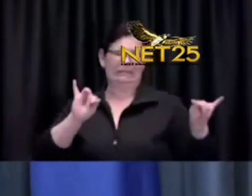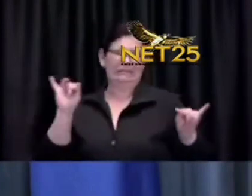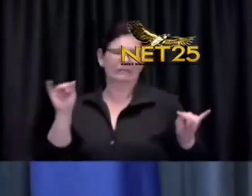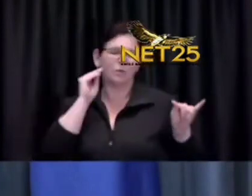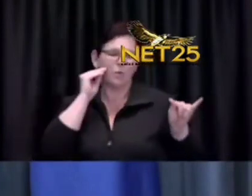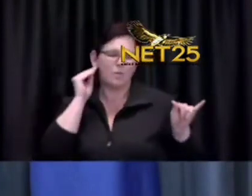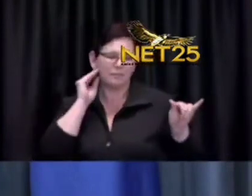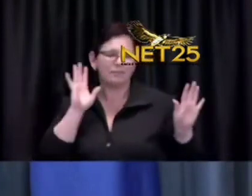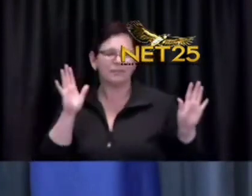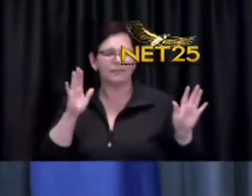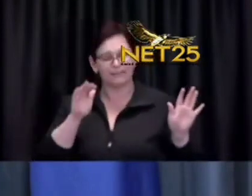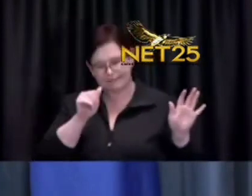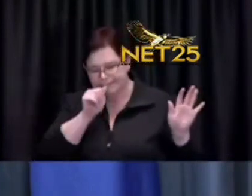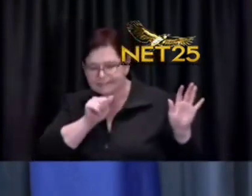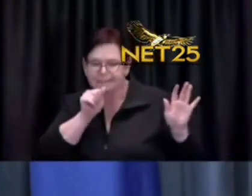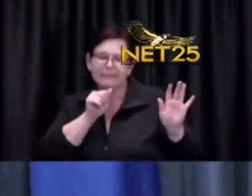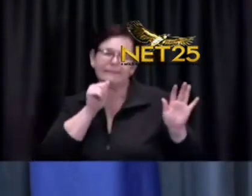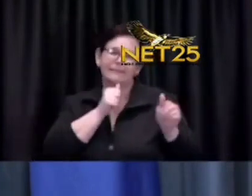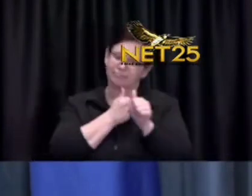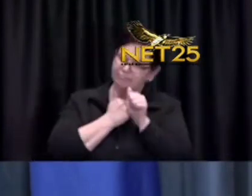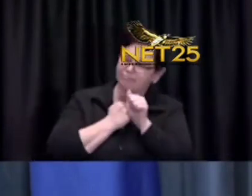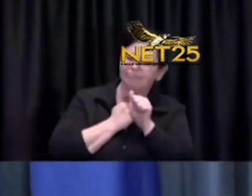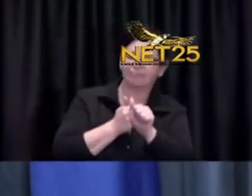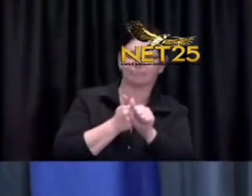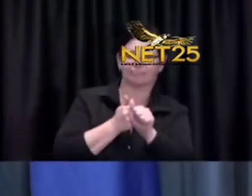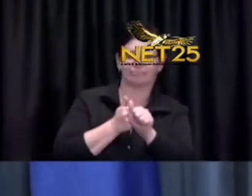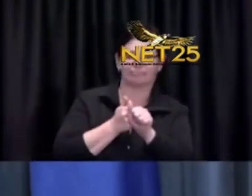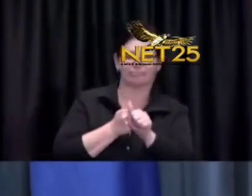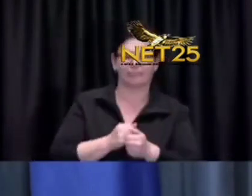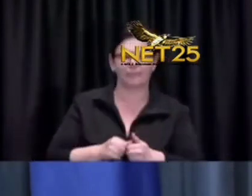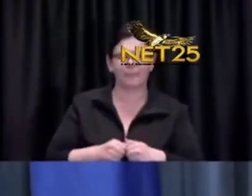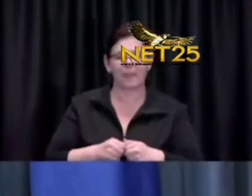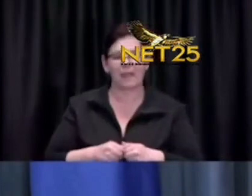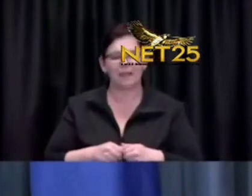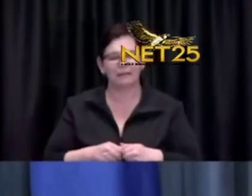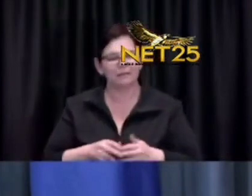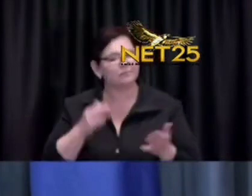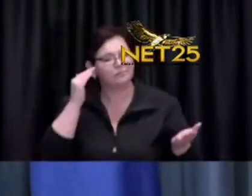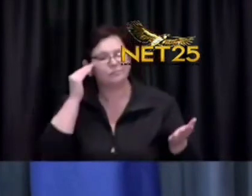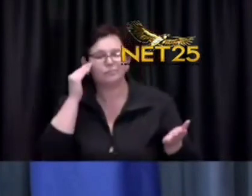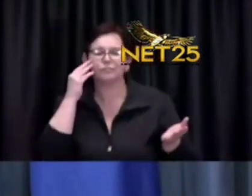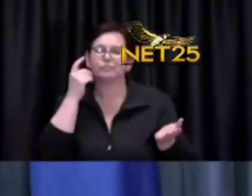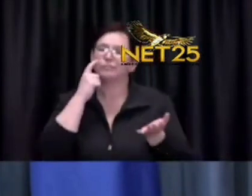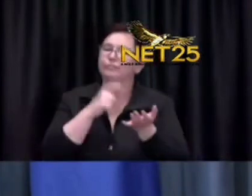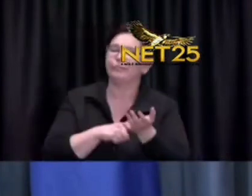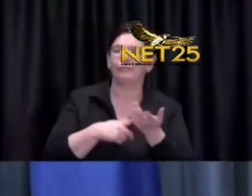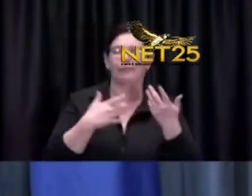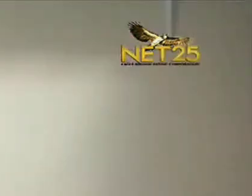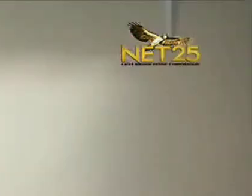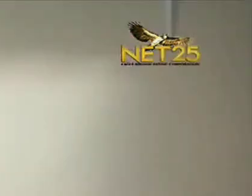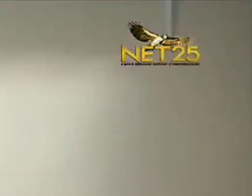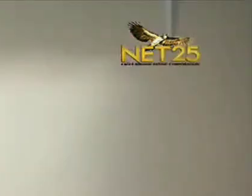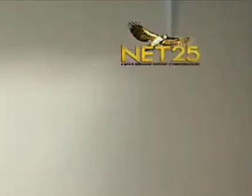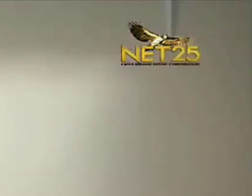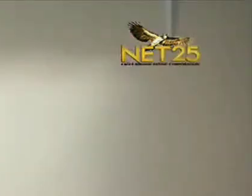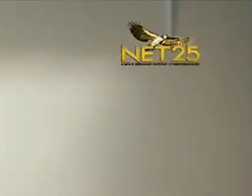abide by it to the maximum extent possible, recognizing that getting necessary health care would be one exception.